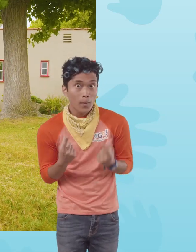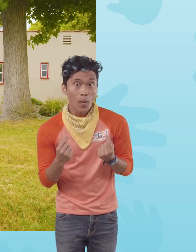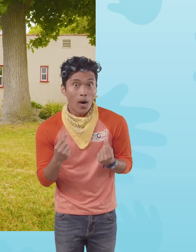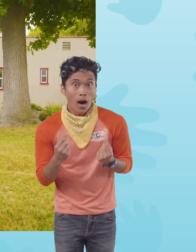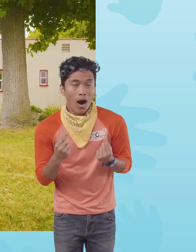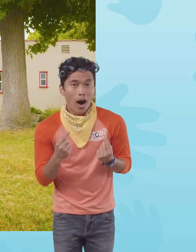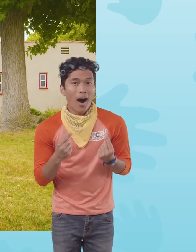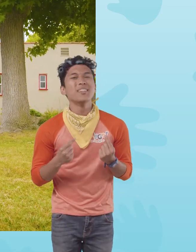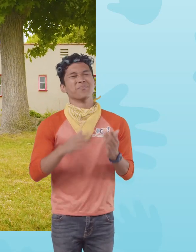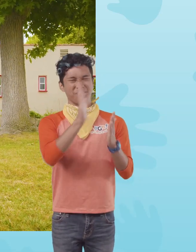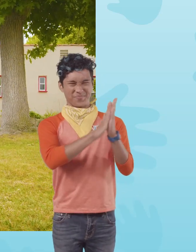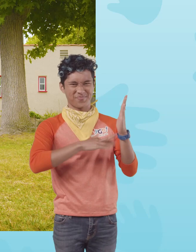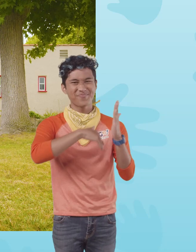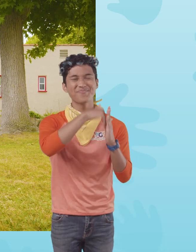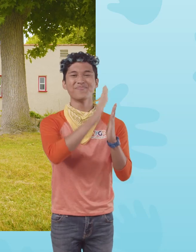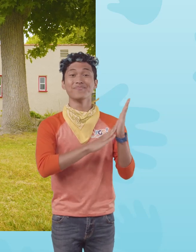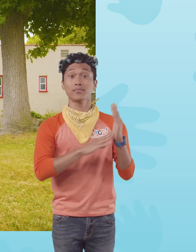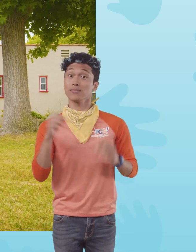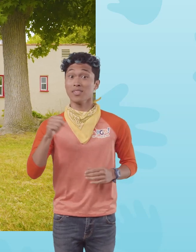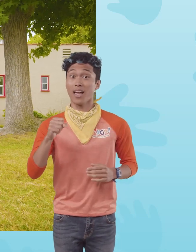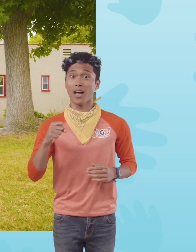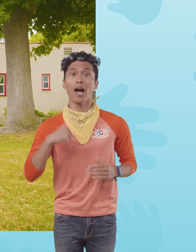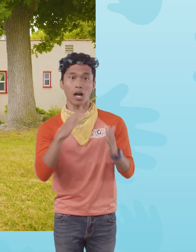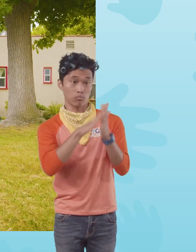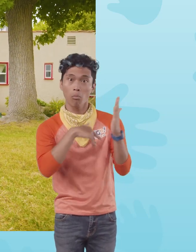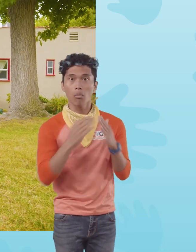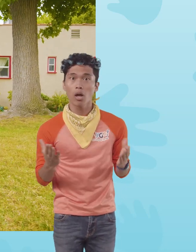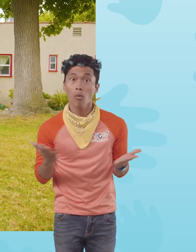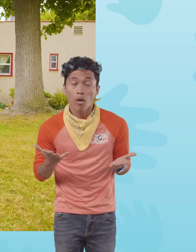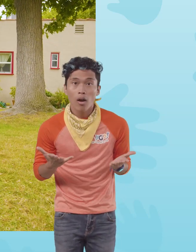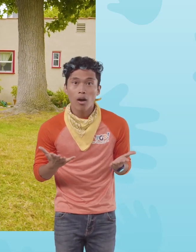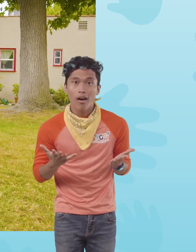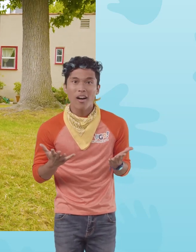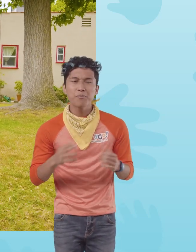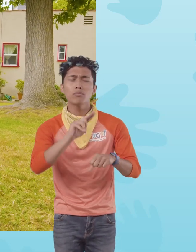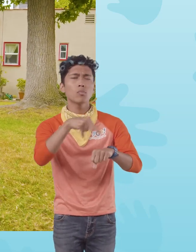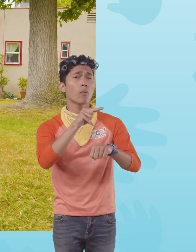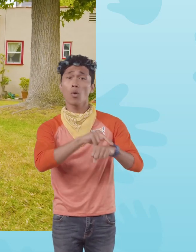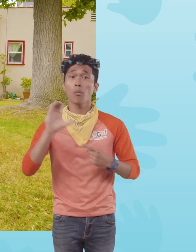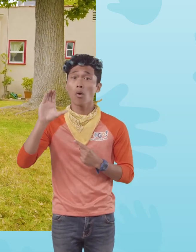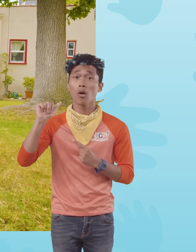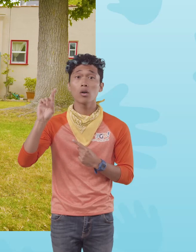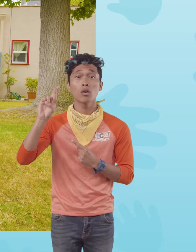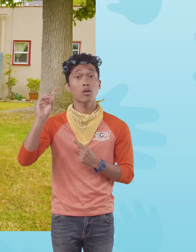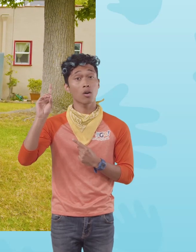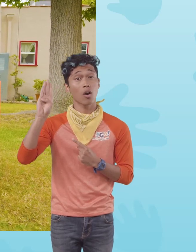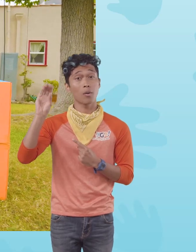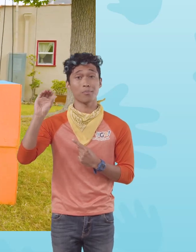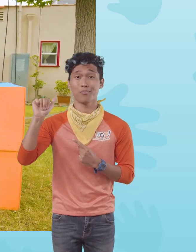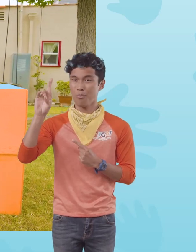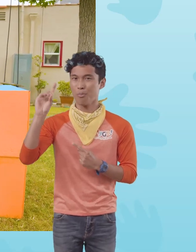Do you see what I'm doing? I'm painting. Yeah, I'm actually painting just a regular cardboard